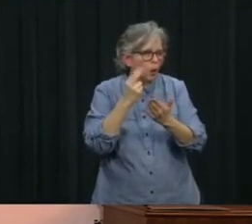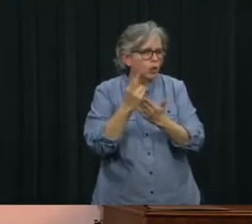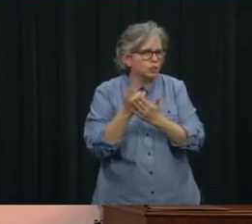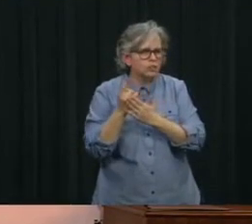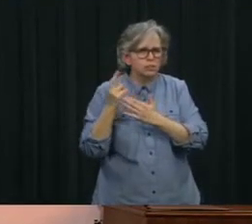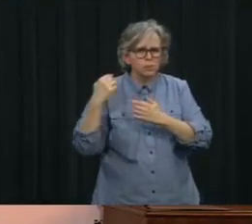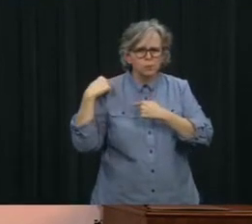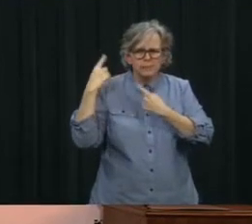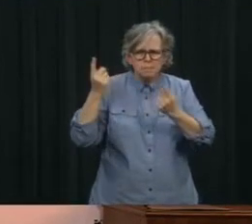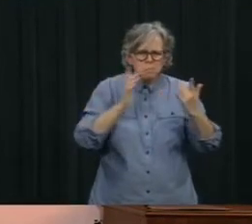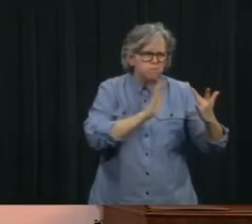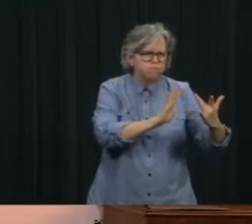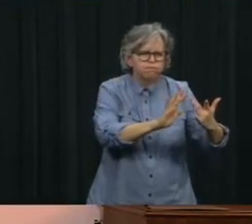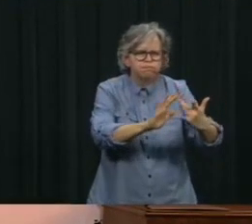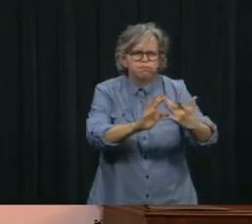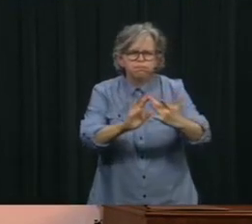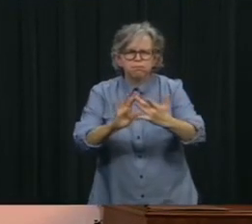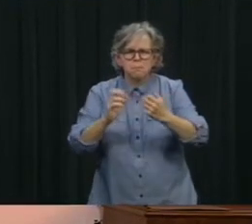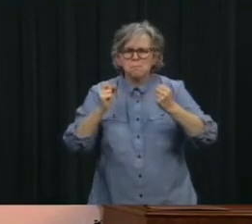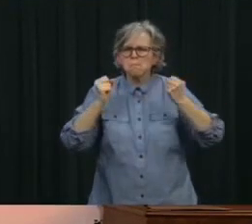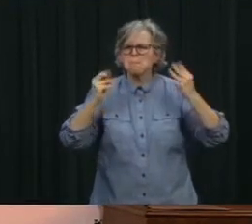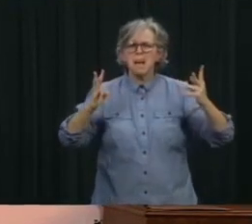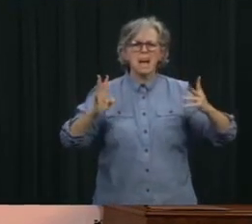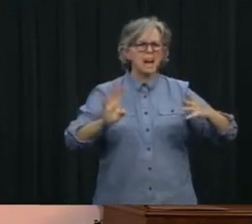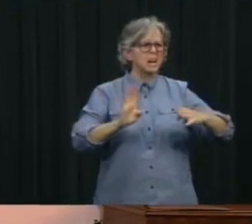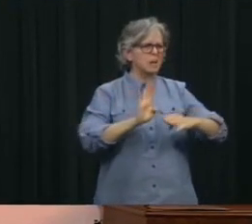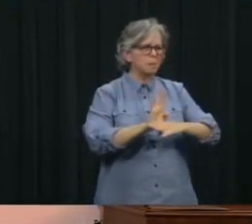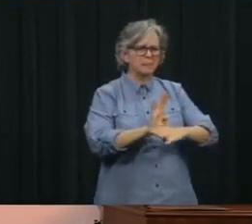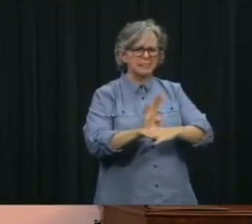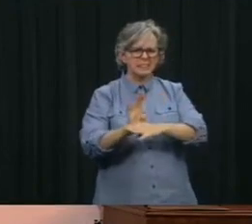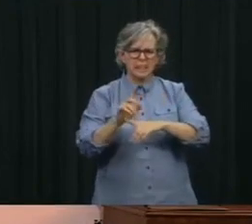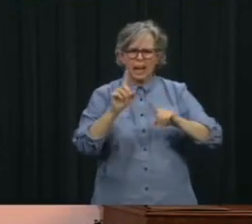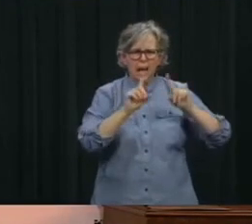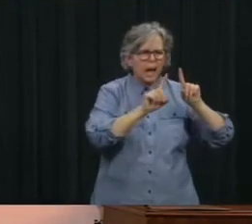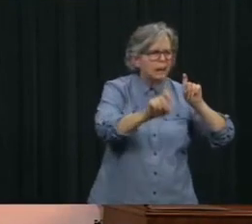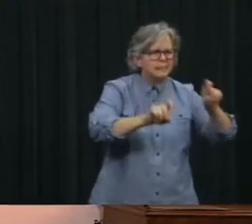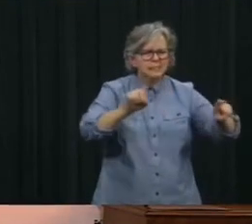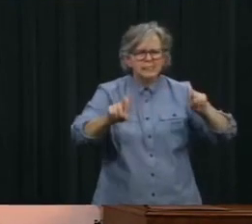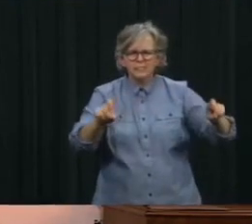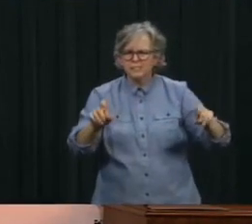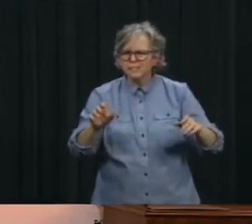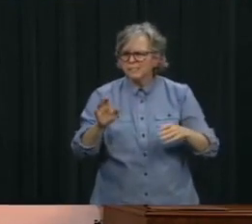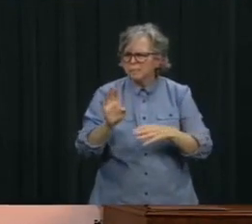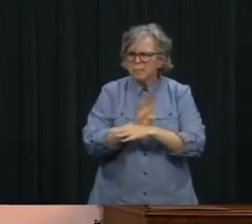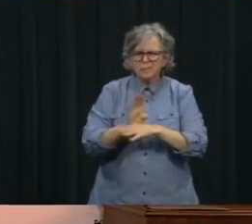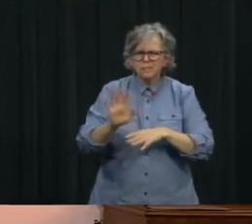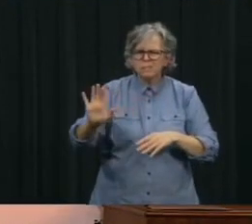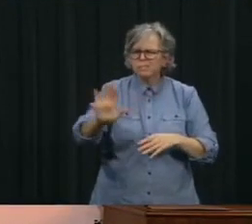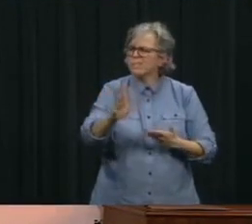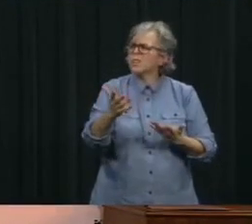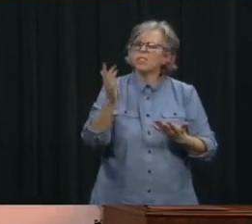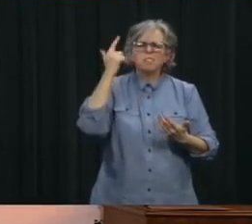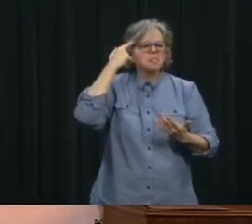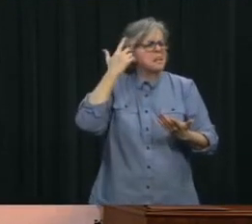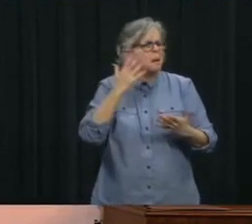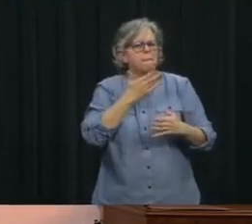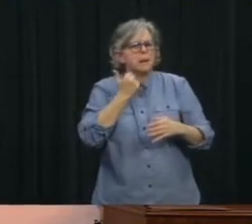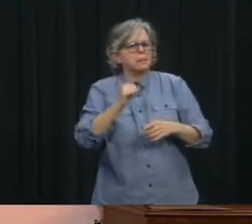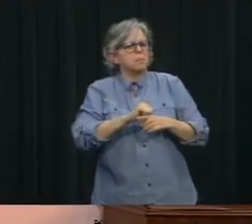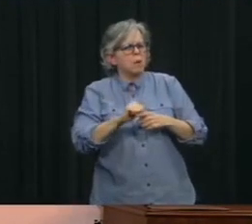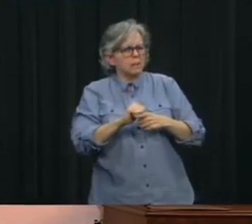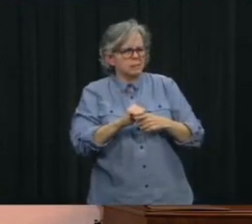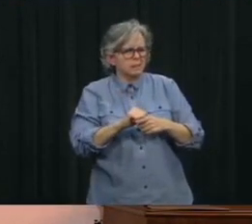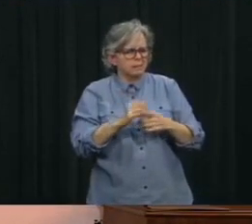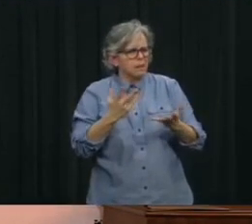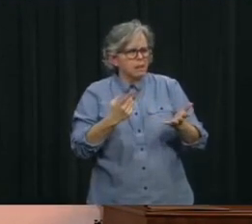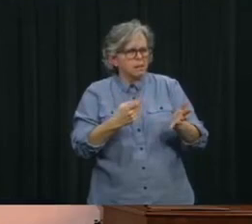with lots of businesses asking for best practices and imploring and frankly demanding that they execute these